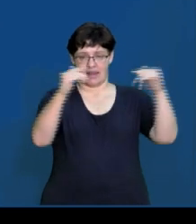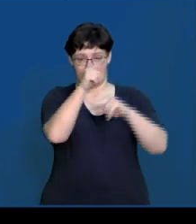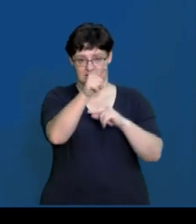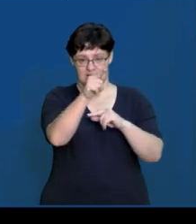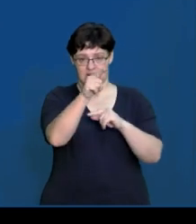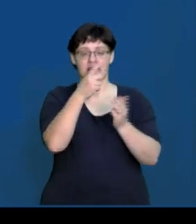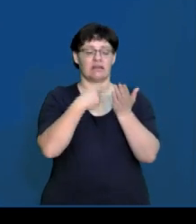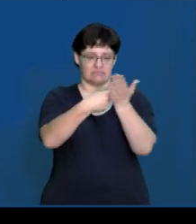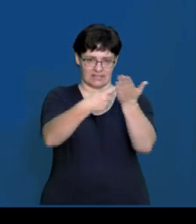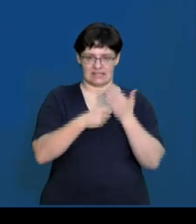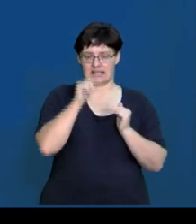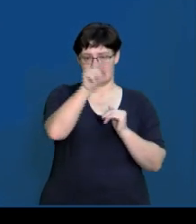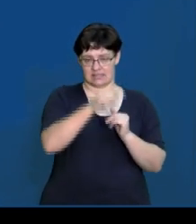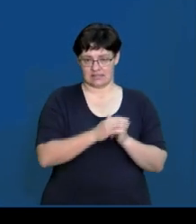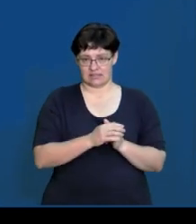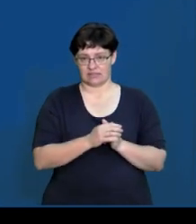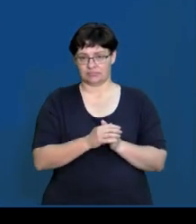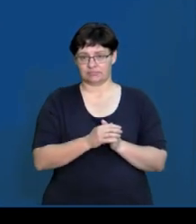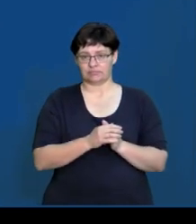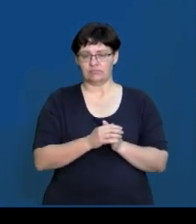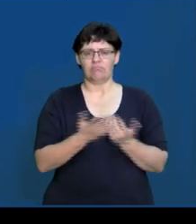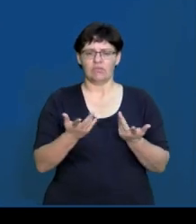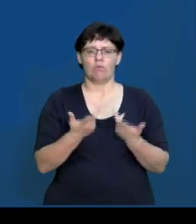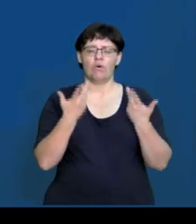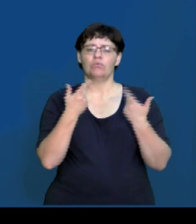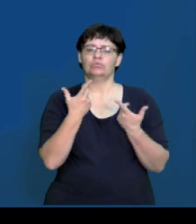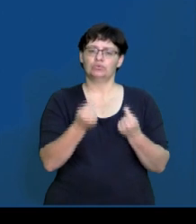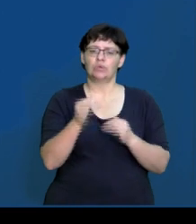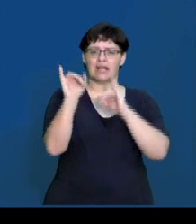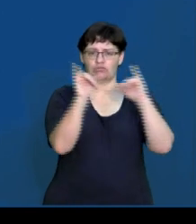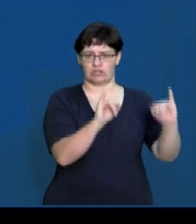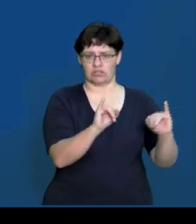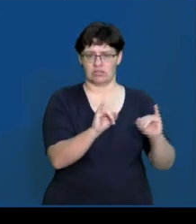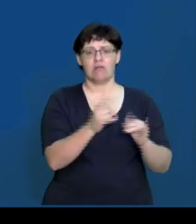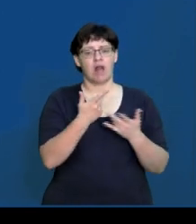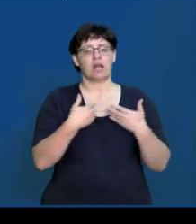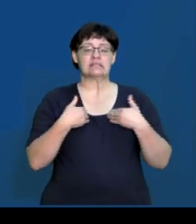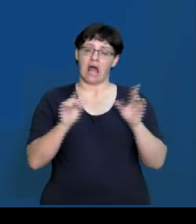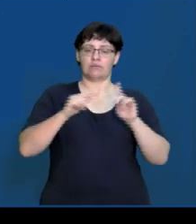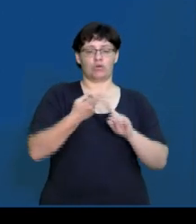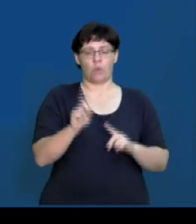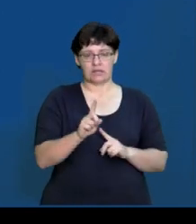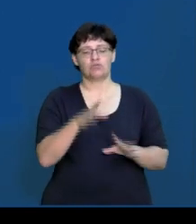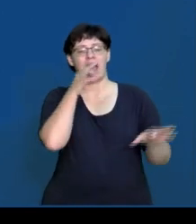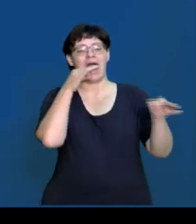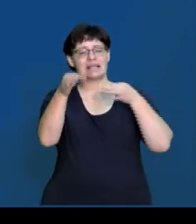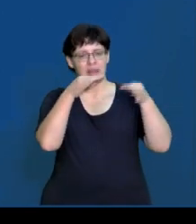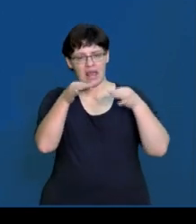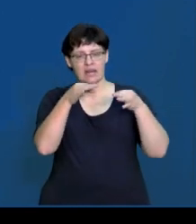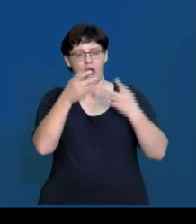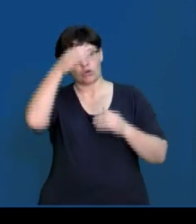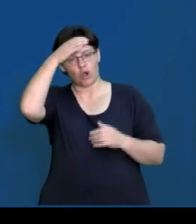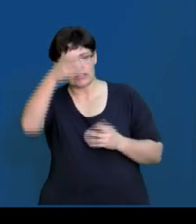and then you underline there. And then when you are doing your introduction, a good starting point will be to define